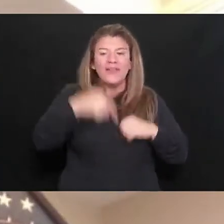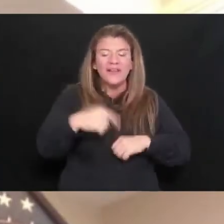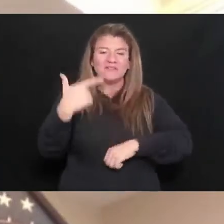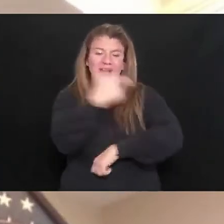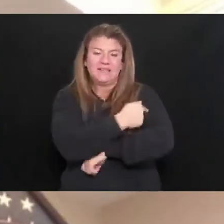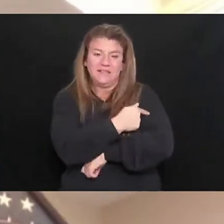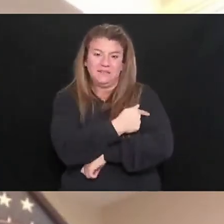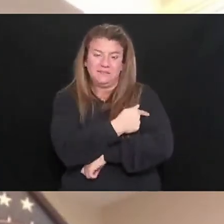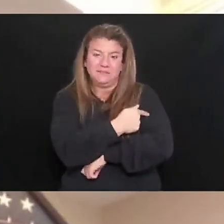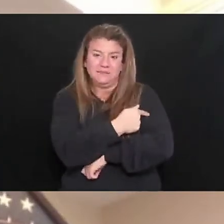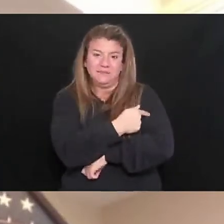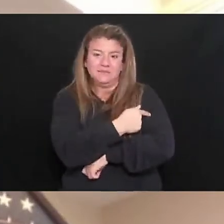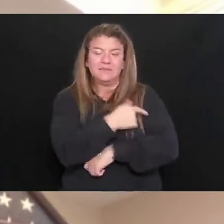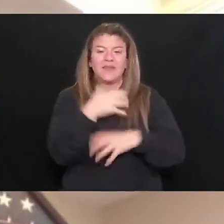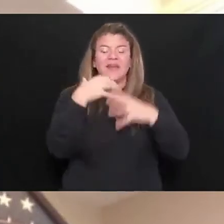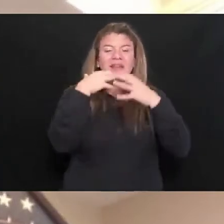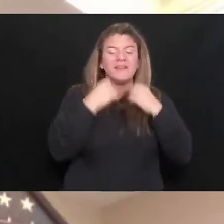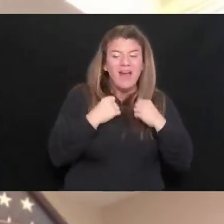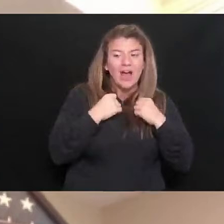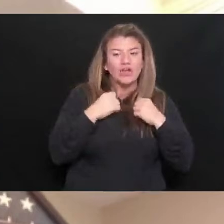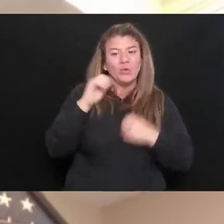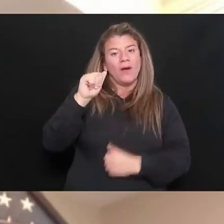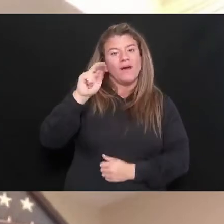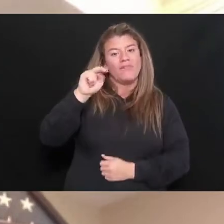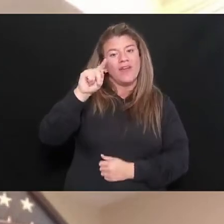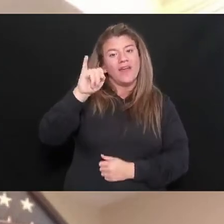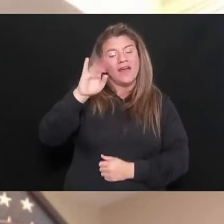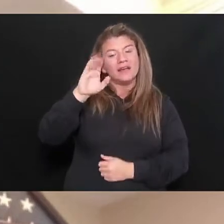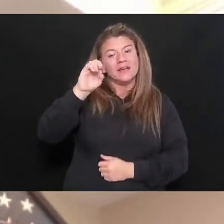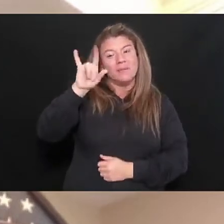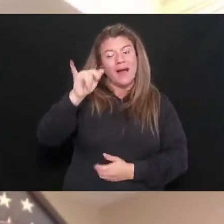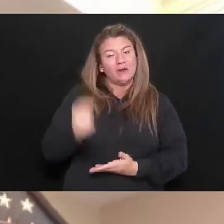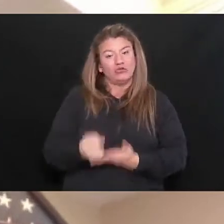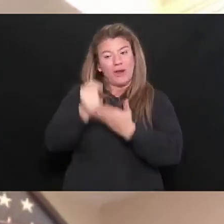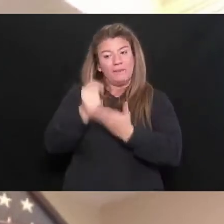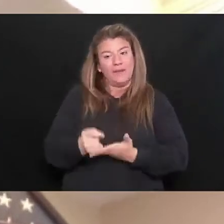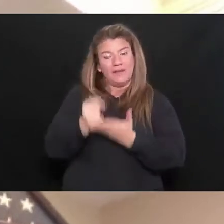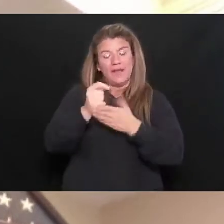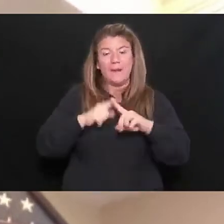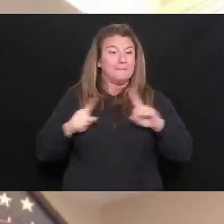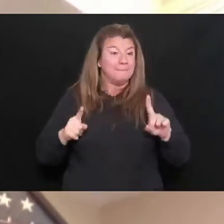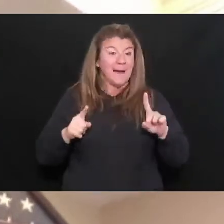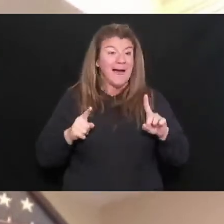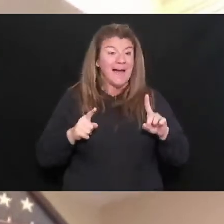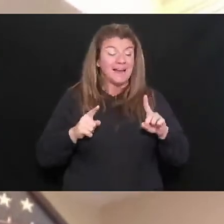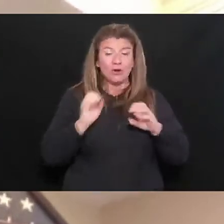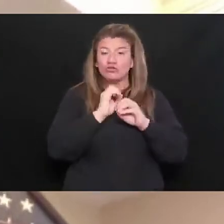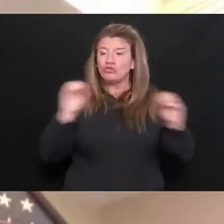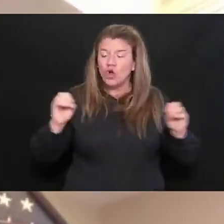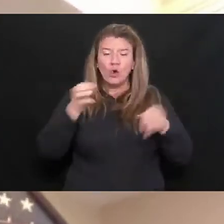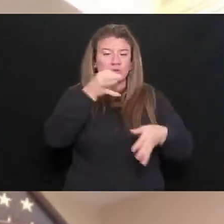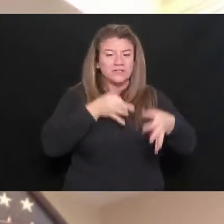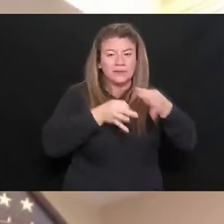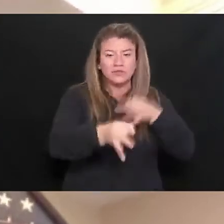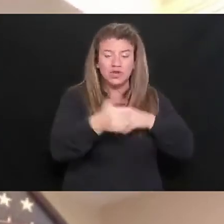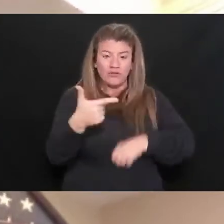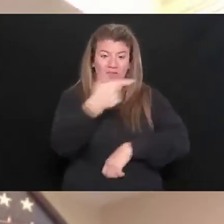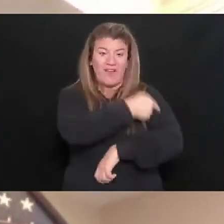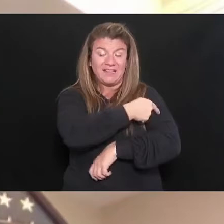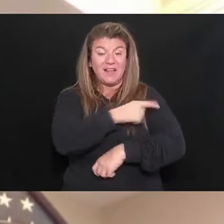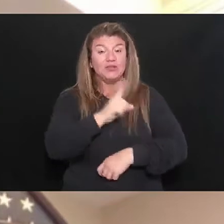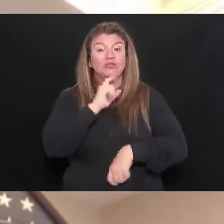vaccine and the value of the antibody treatment. But there's no substitute for the vaccine. It is the best